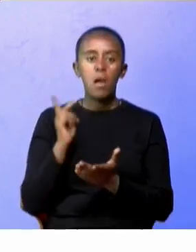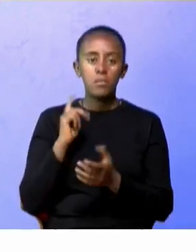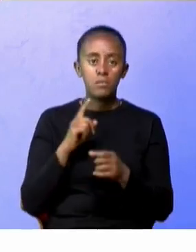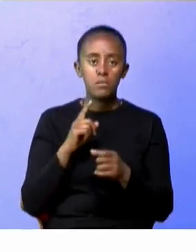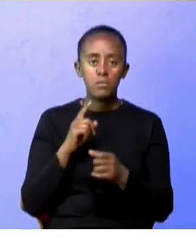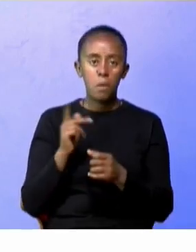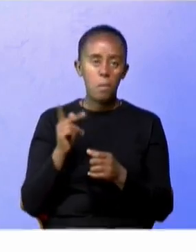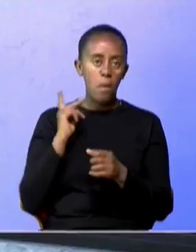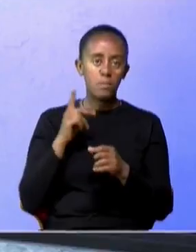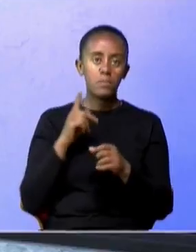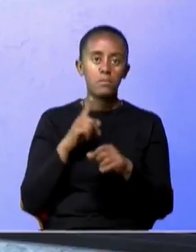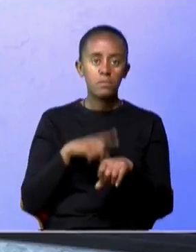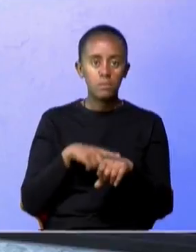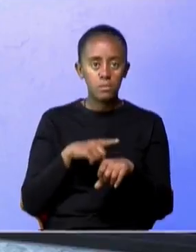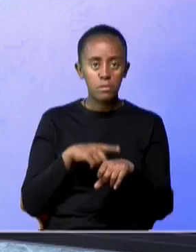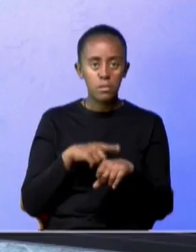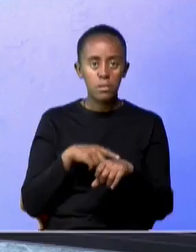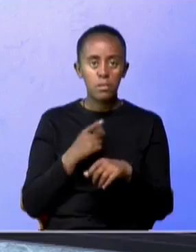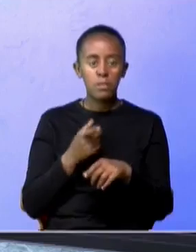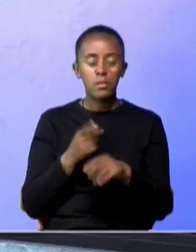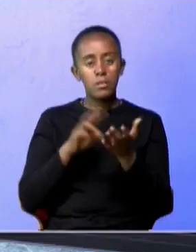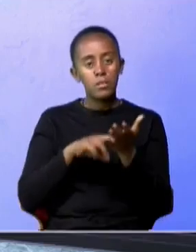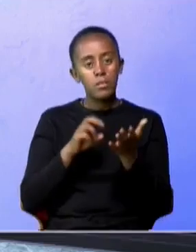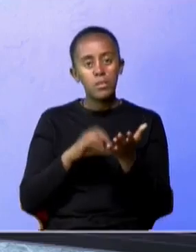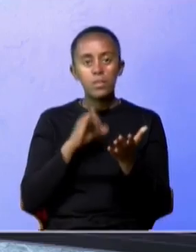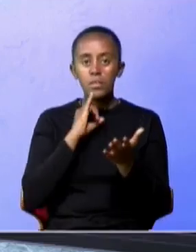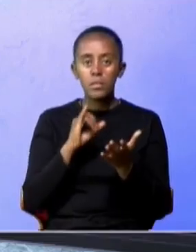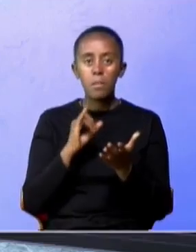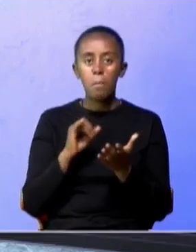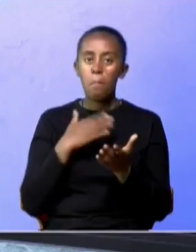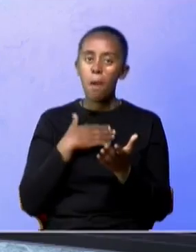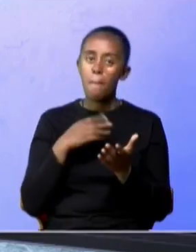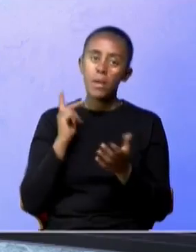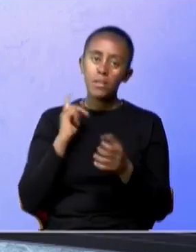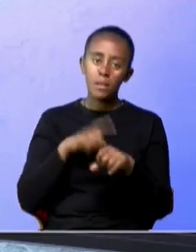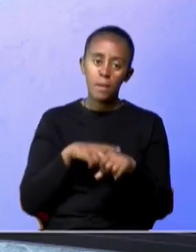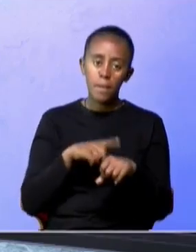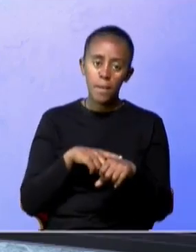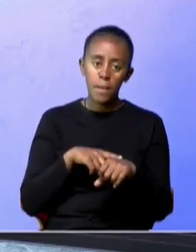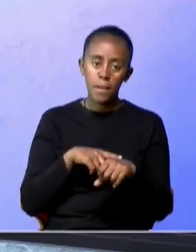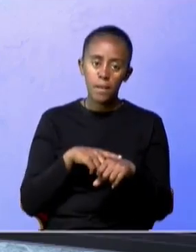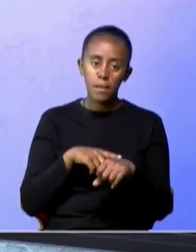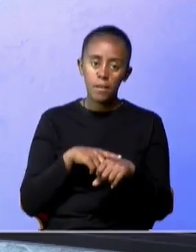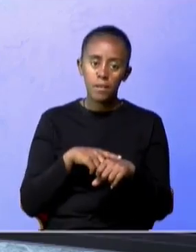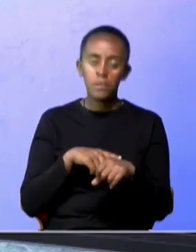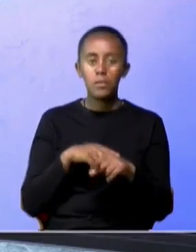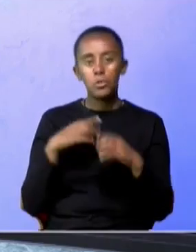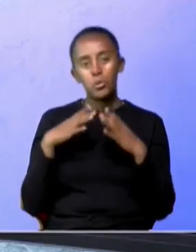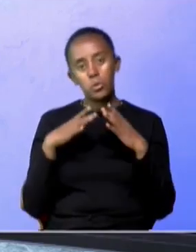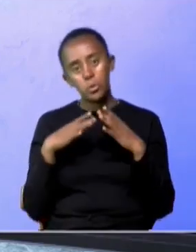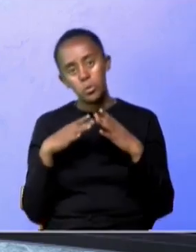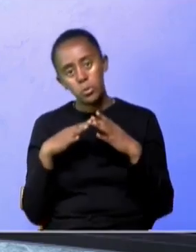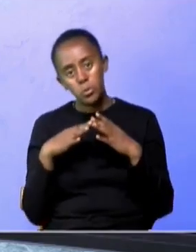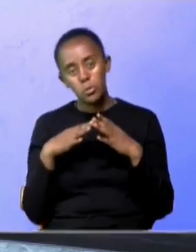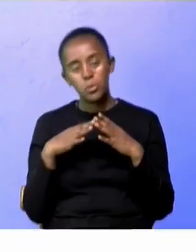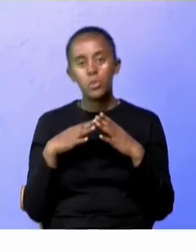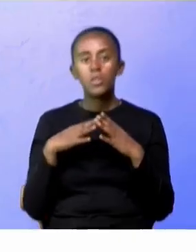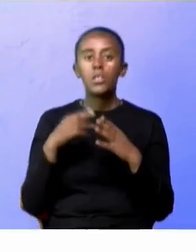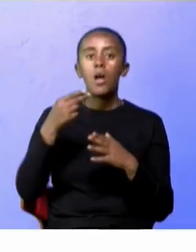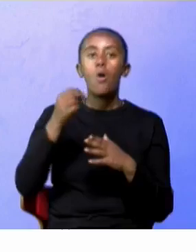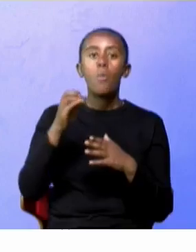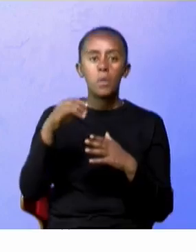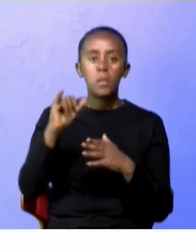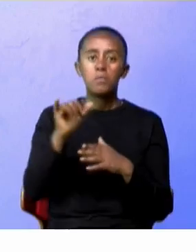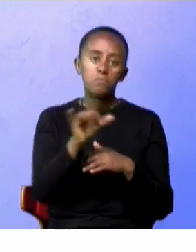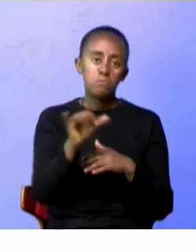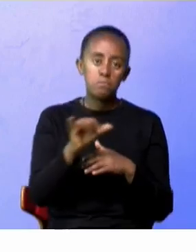My pastime. Reading is my pastime. It's saying, in other words, it is something I enjoy. It is a hobby.